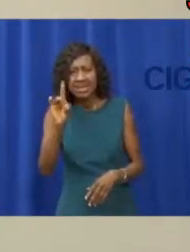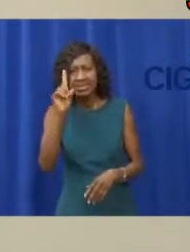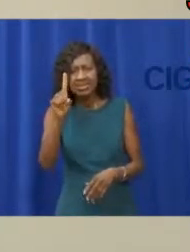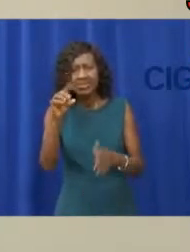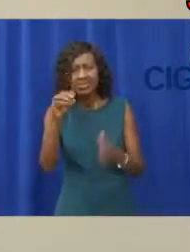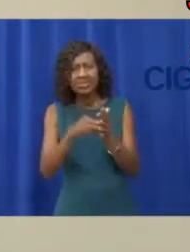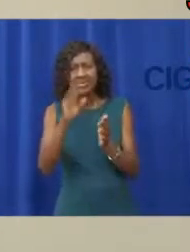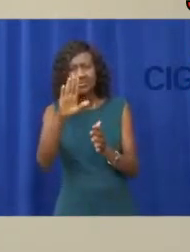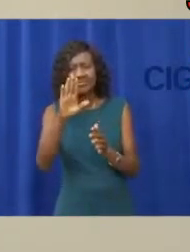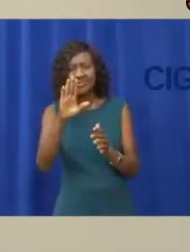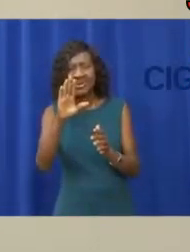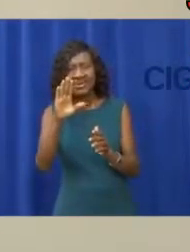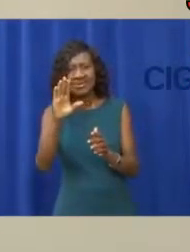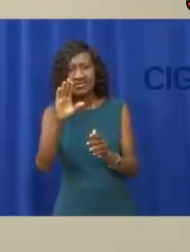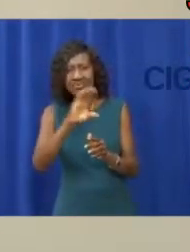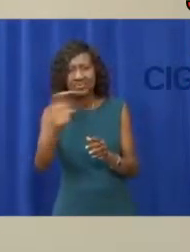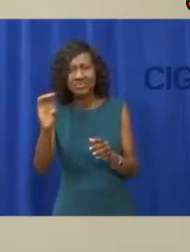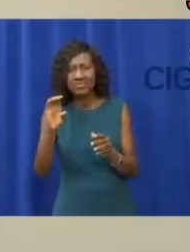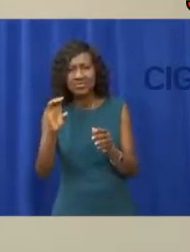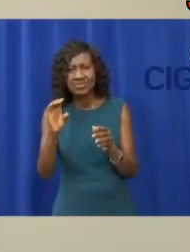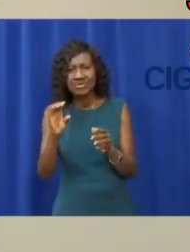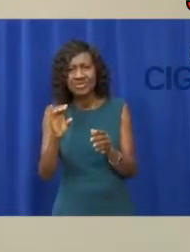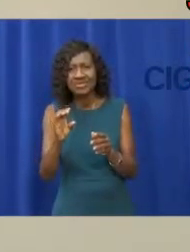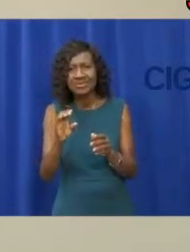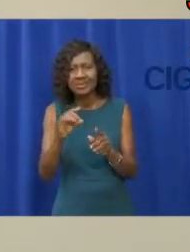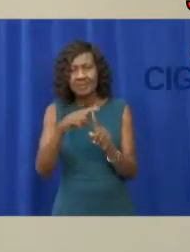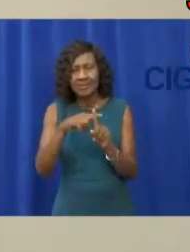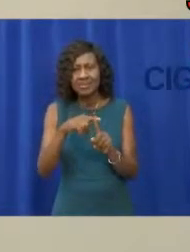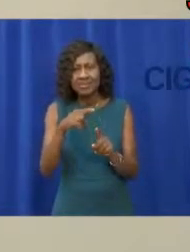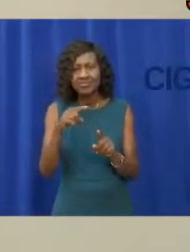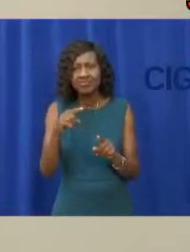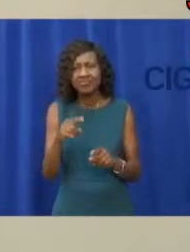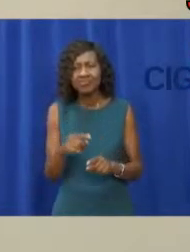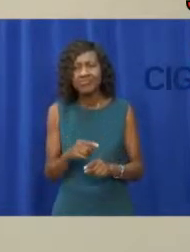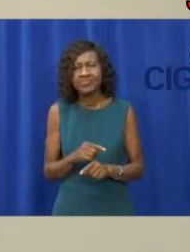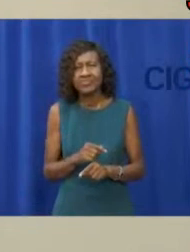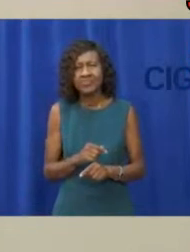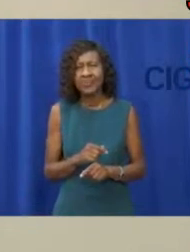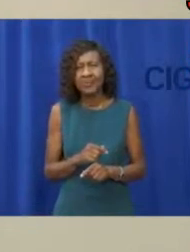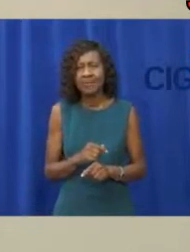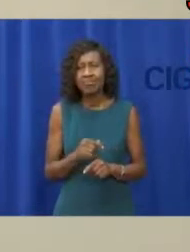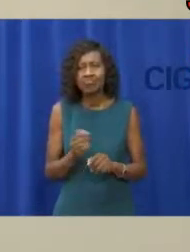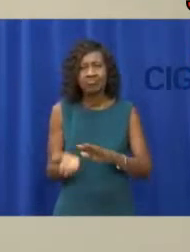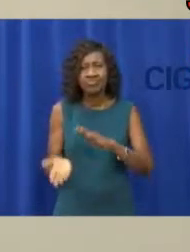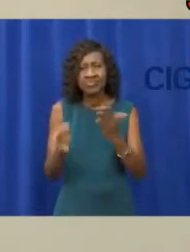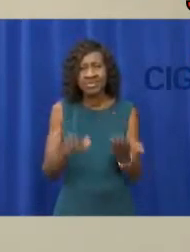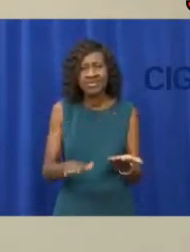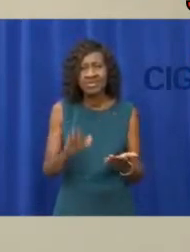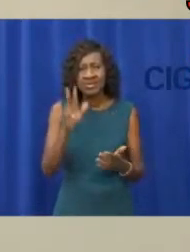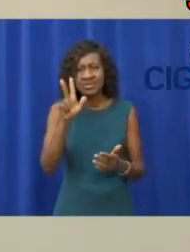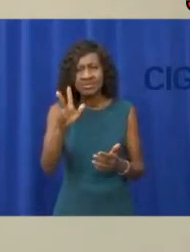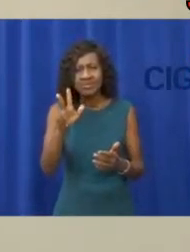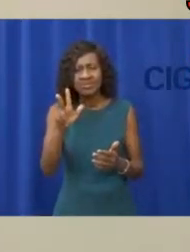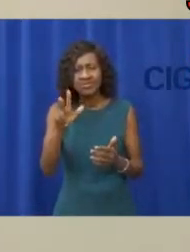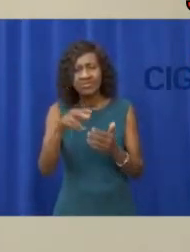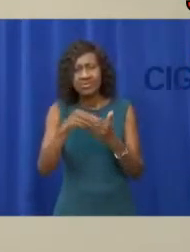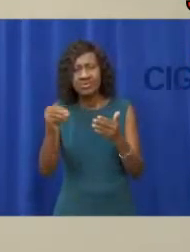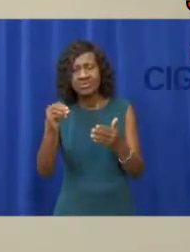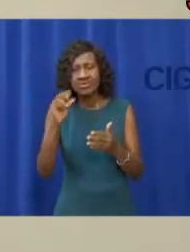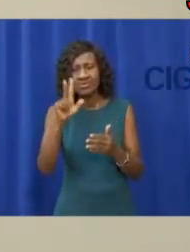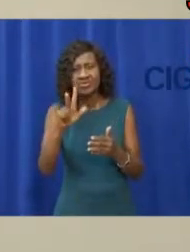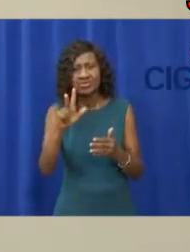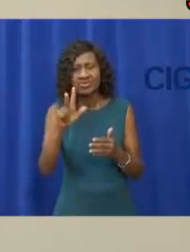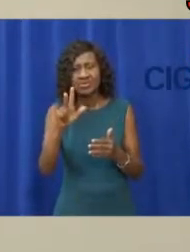81,518 cases, only 79 new cases overnight. Total deaths,